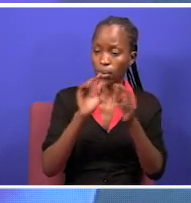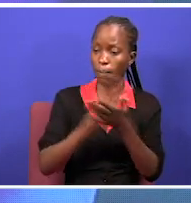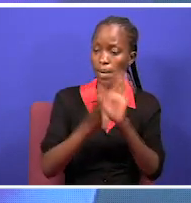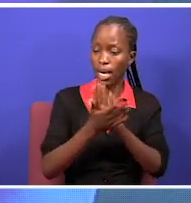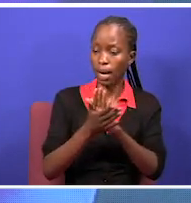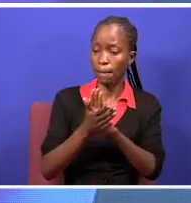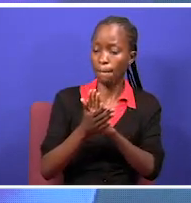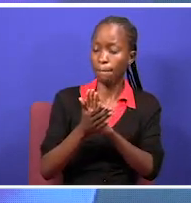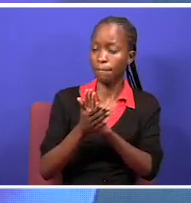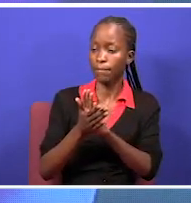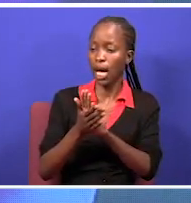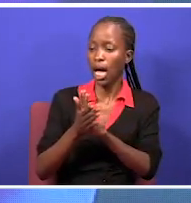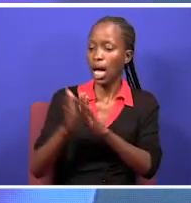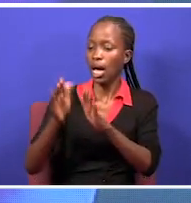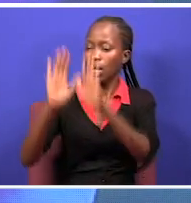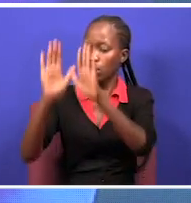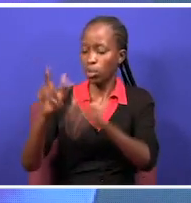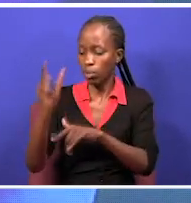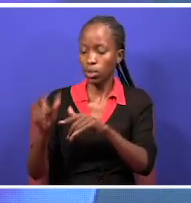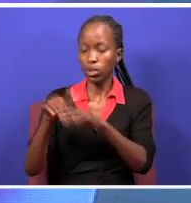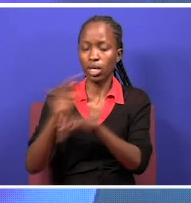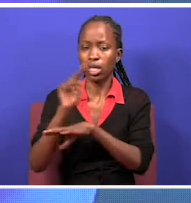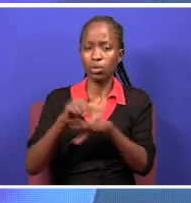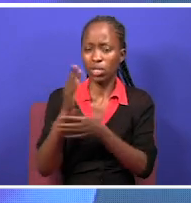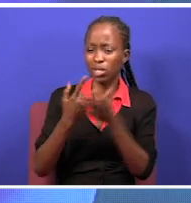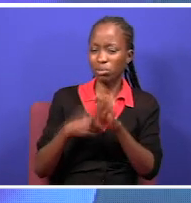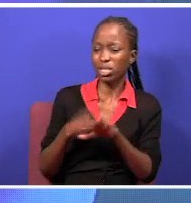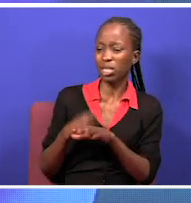sometimes you see people and